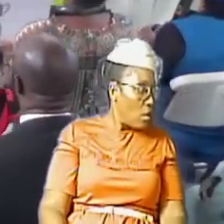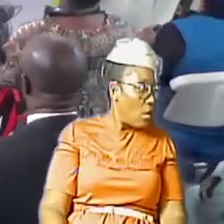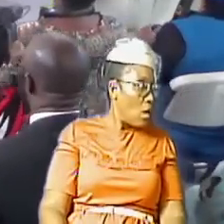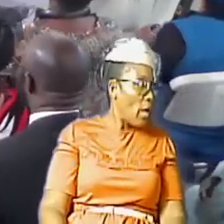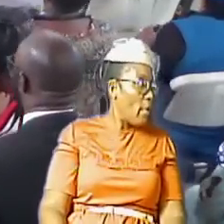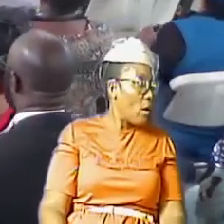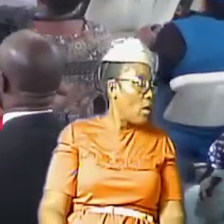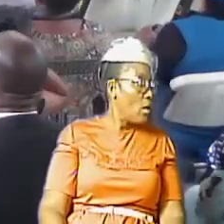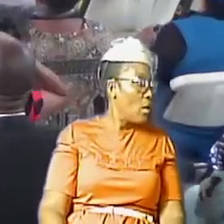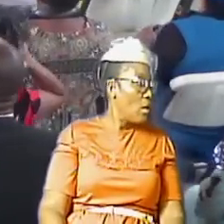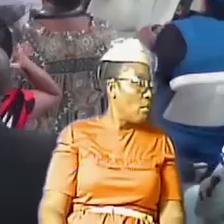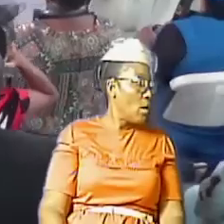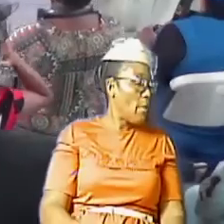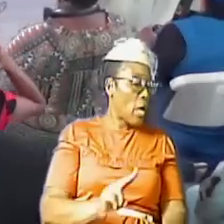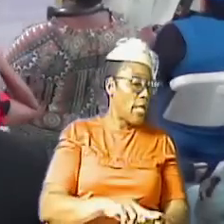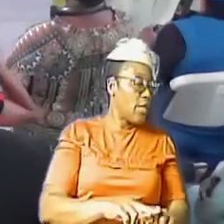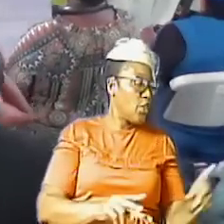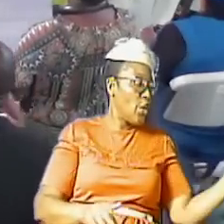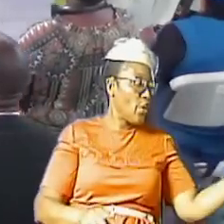Hallelujah. Hallelujah.